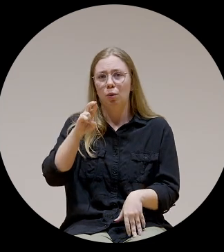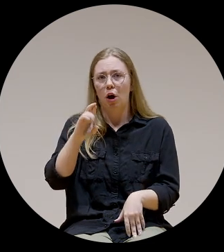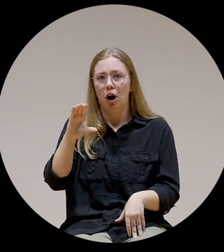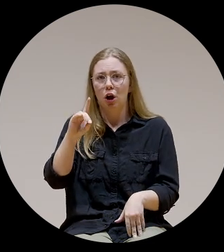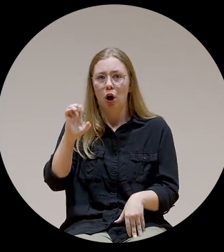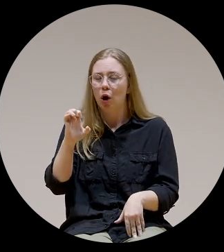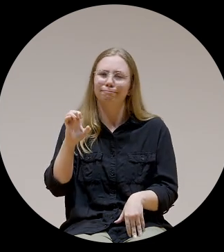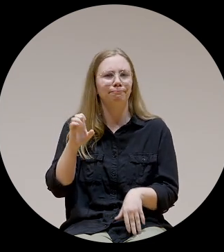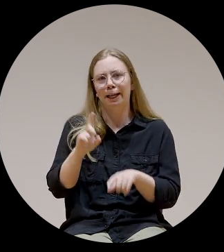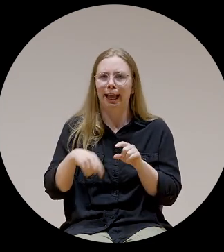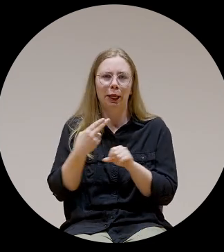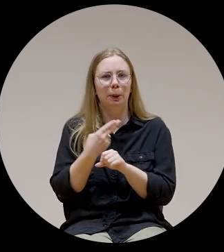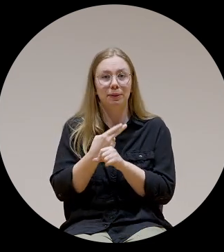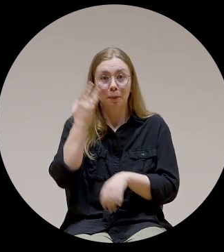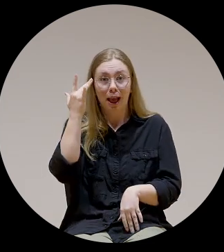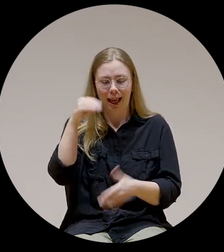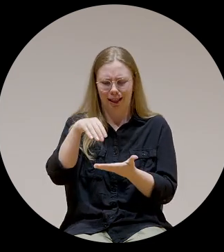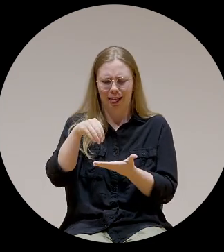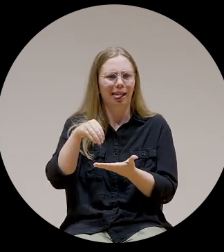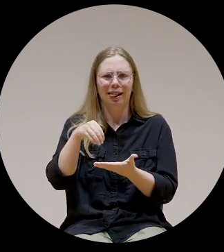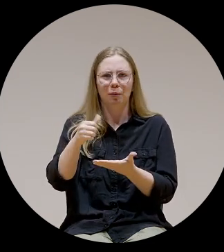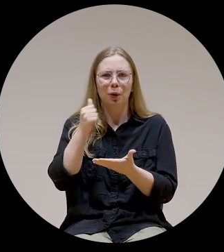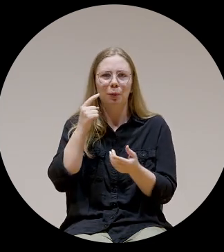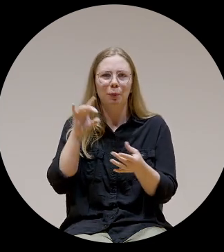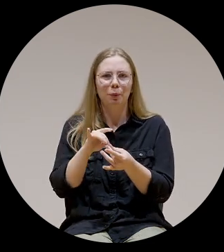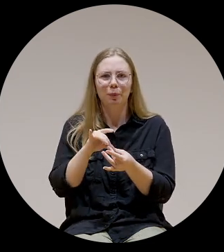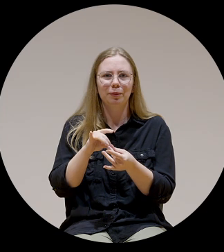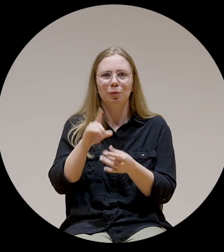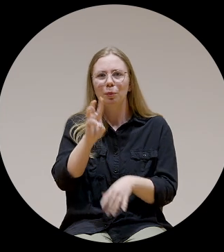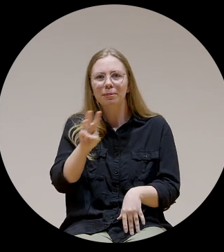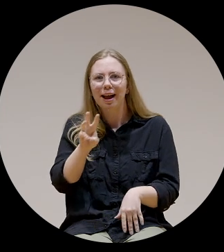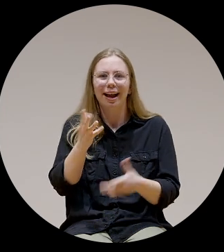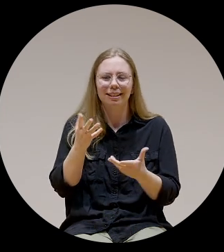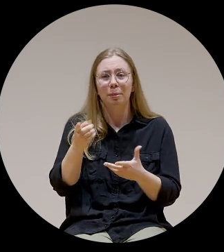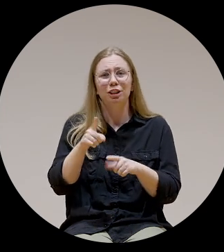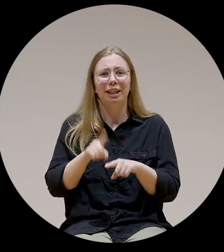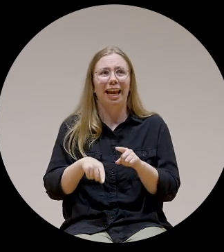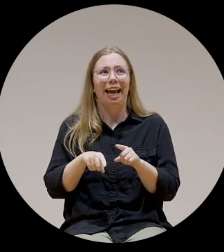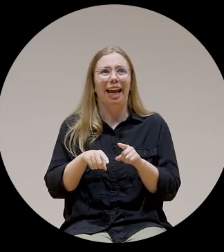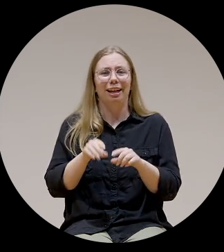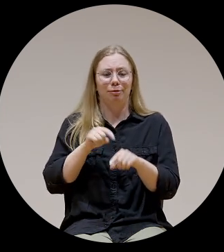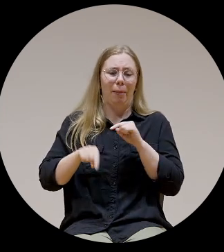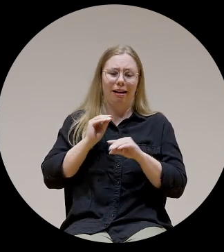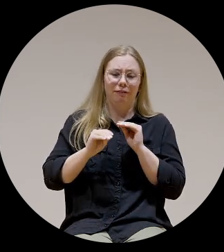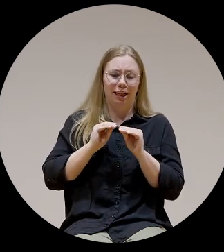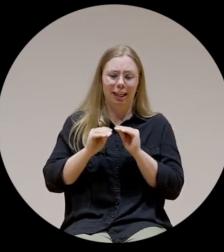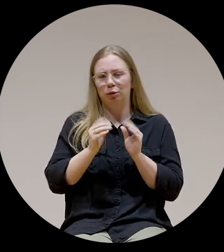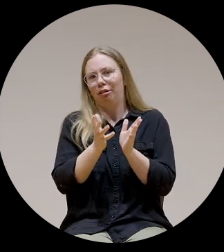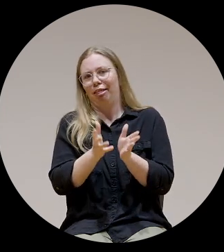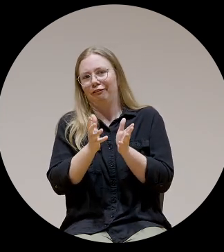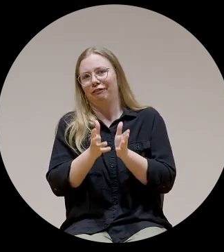right, that's out of alignment, and she can't bring herself to undo them and reuse the beads quite yet.